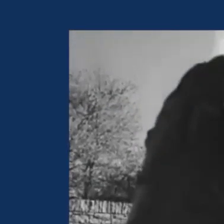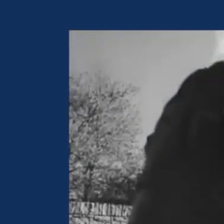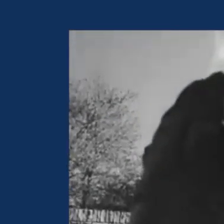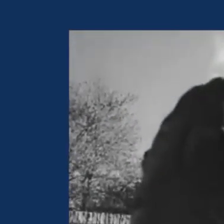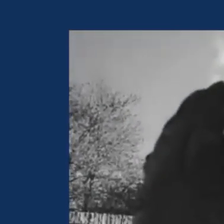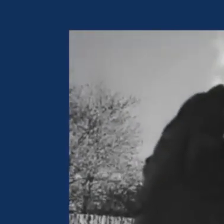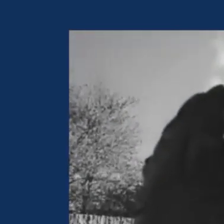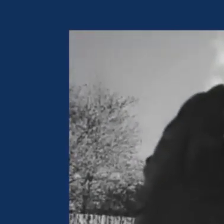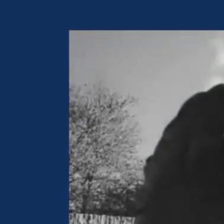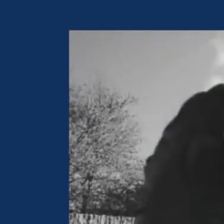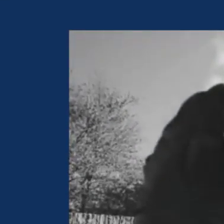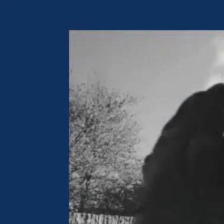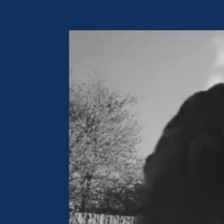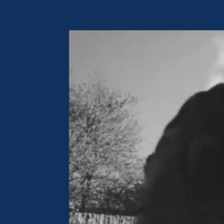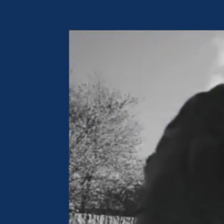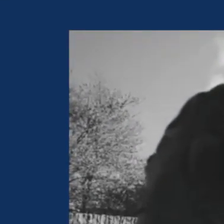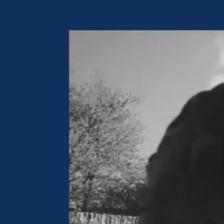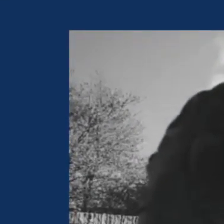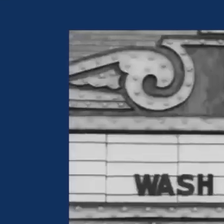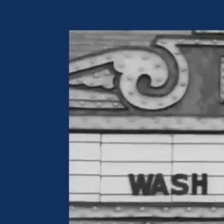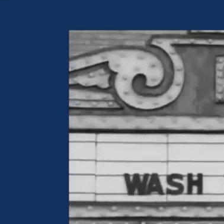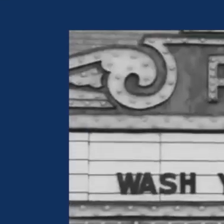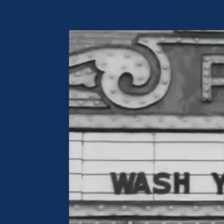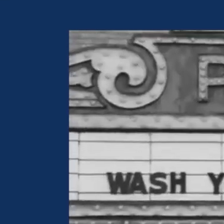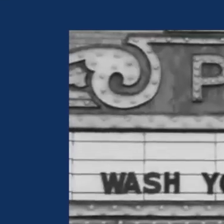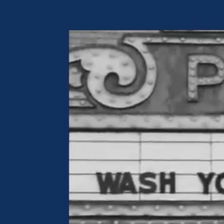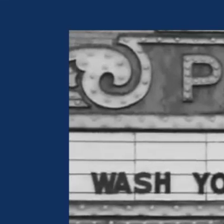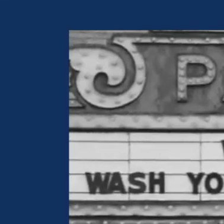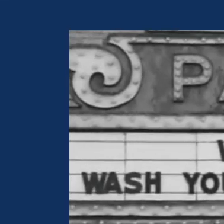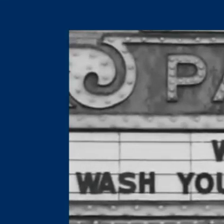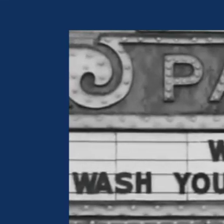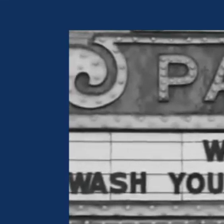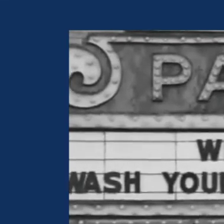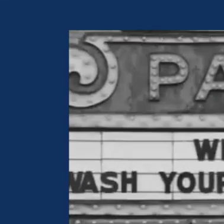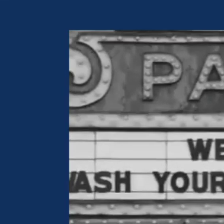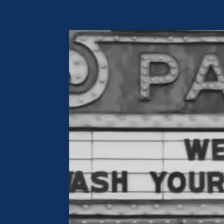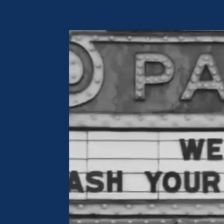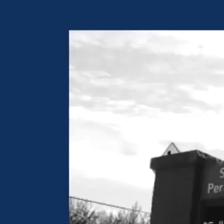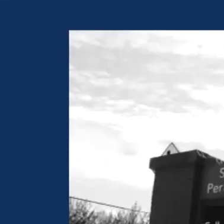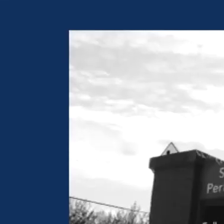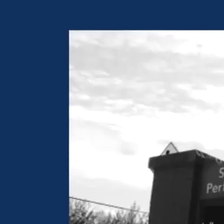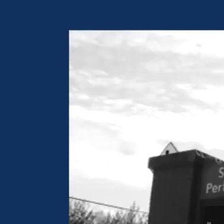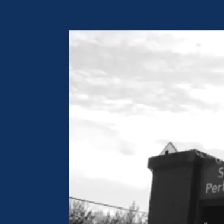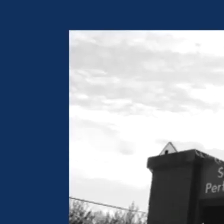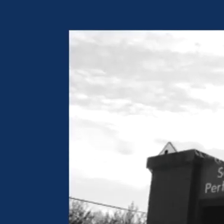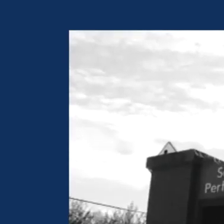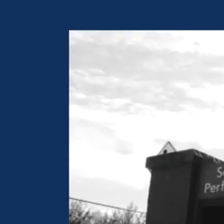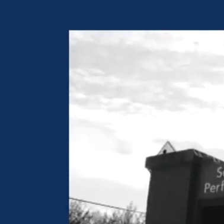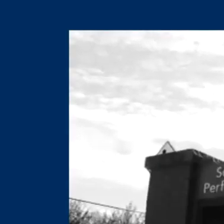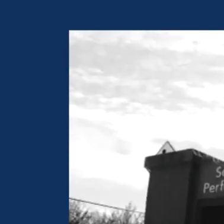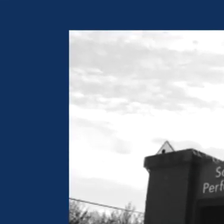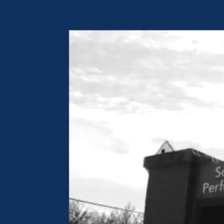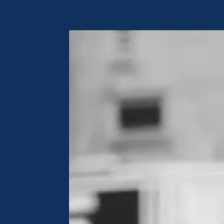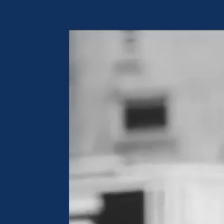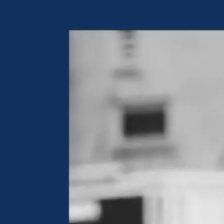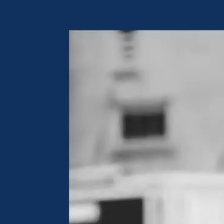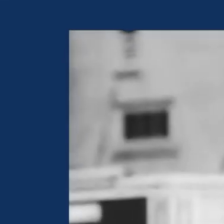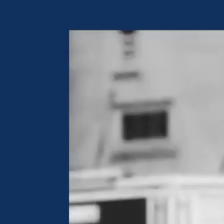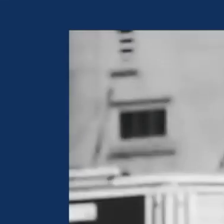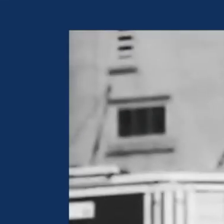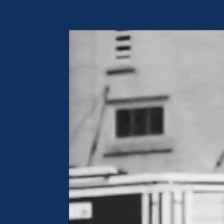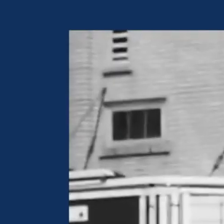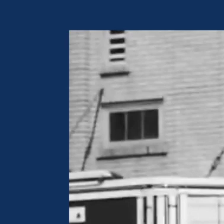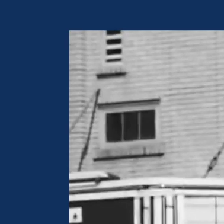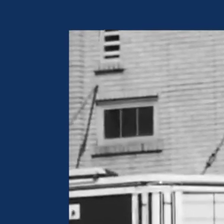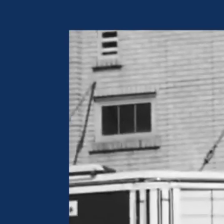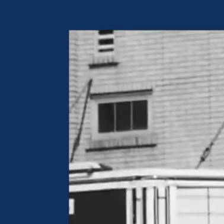This is not us sitting out of the race. This is us winning it. We don't shy away from the challenge. We